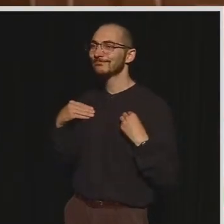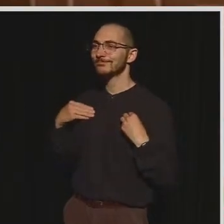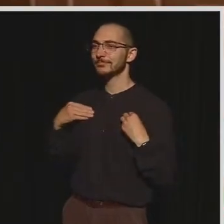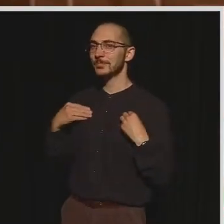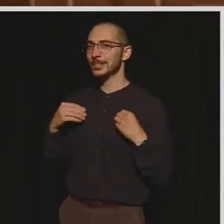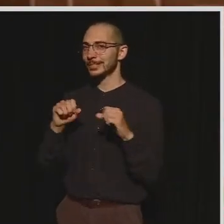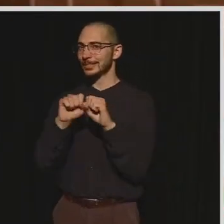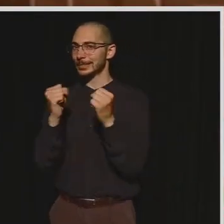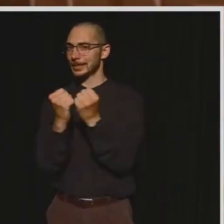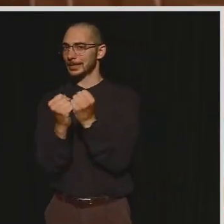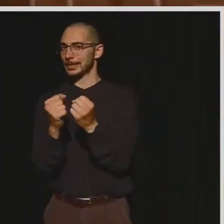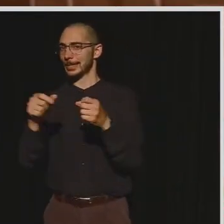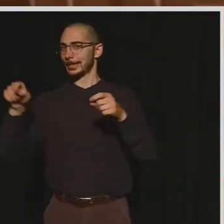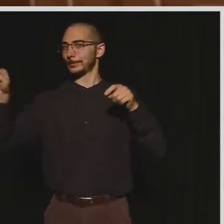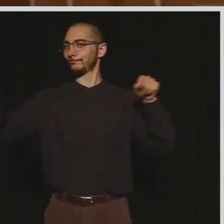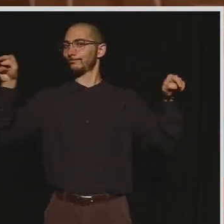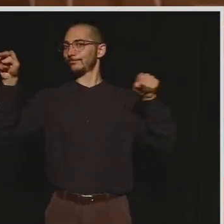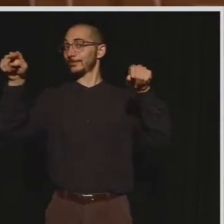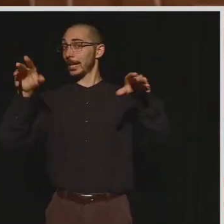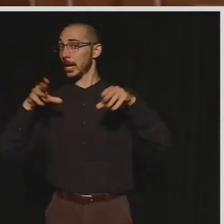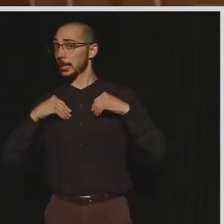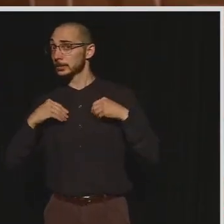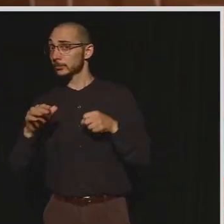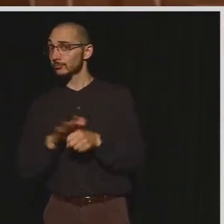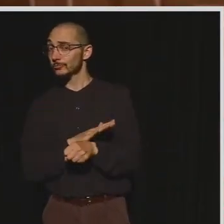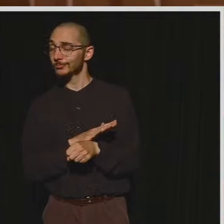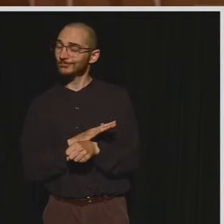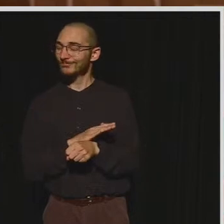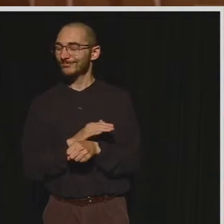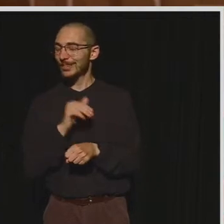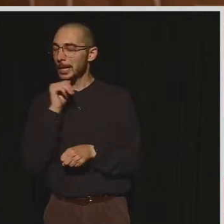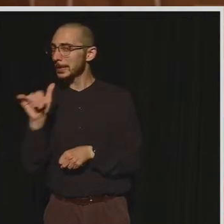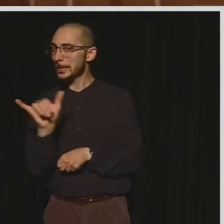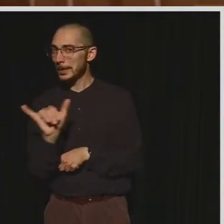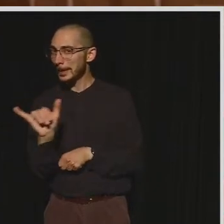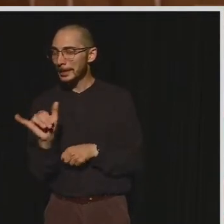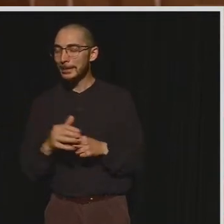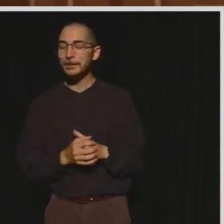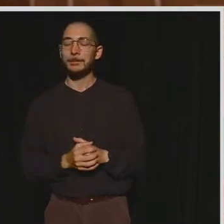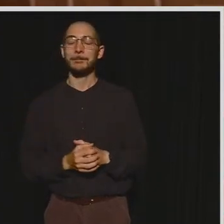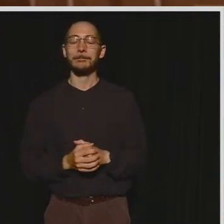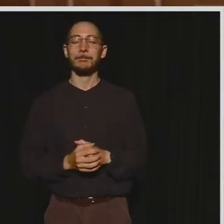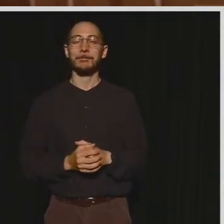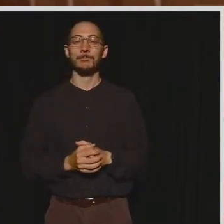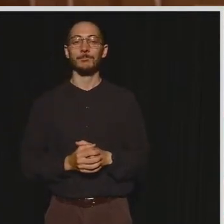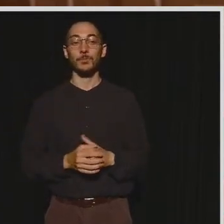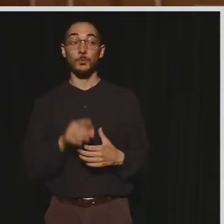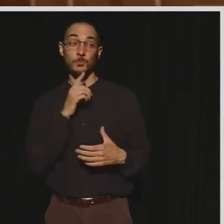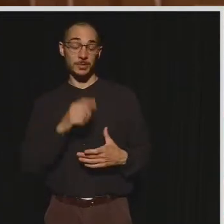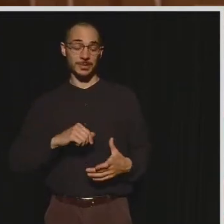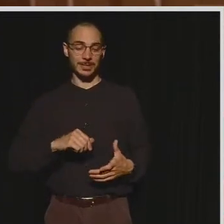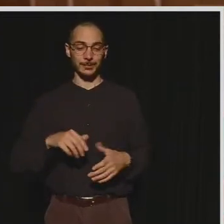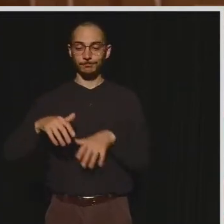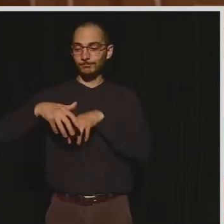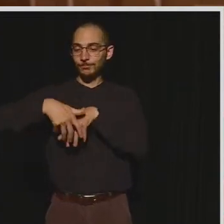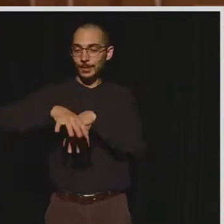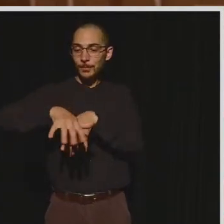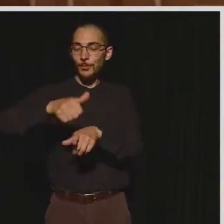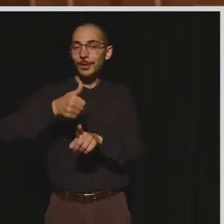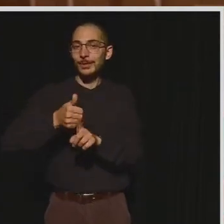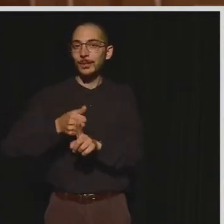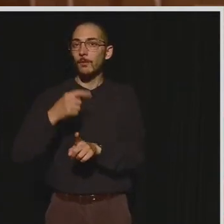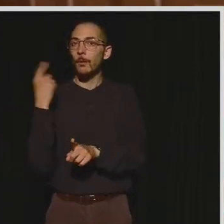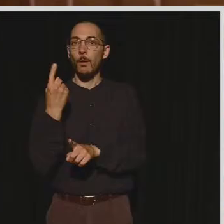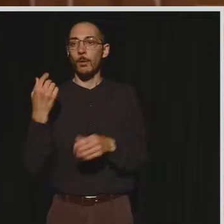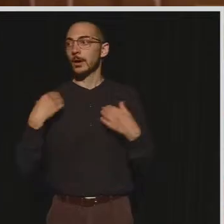I think Pride is so important, because we did have representation from lots of different people in the parade, and I think that